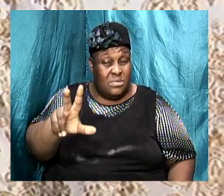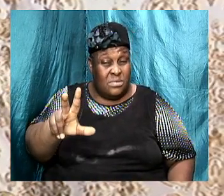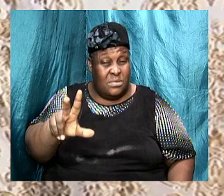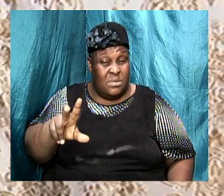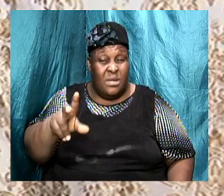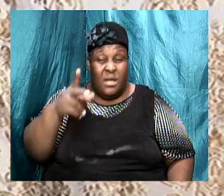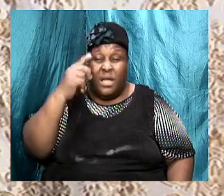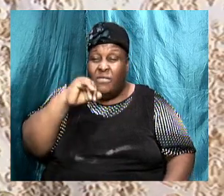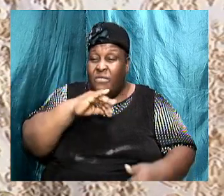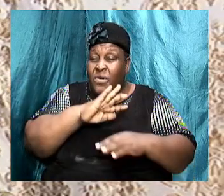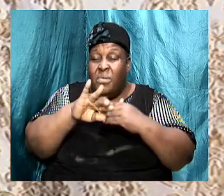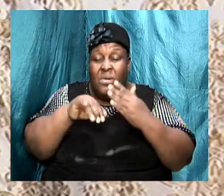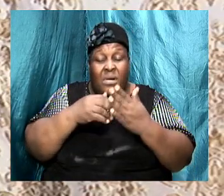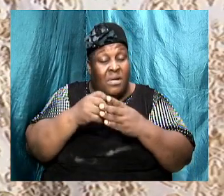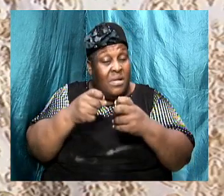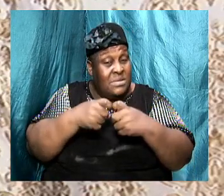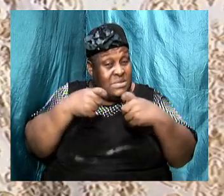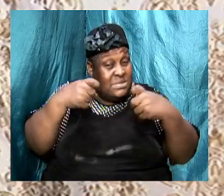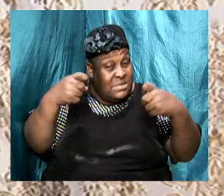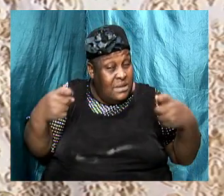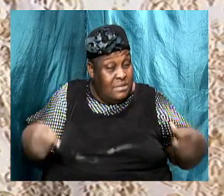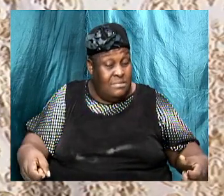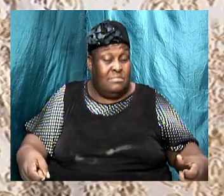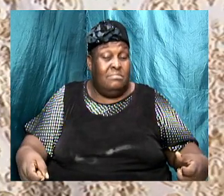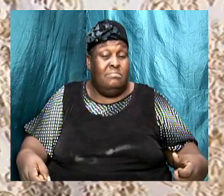23. For all have sinned